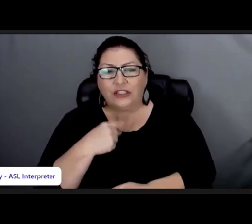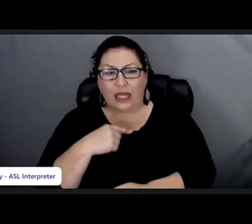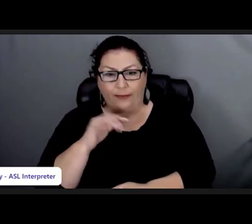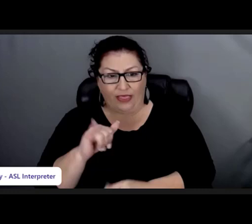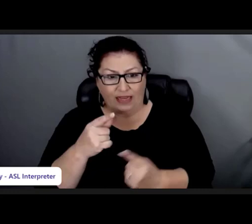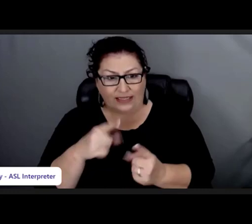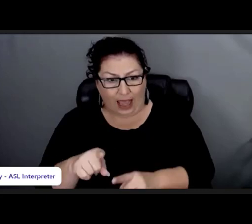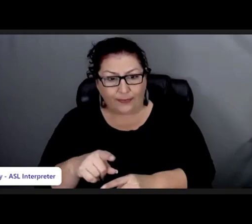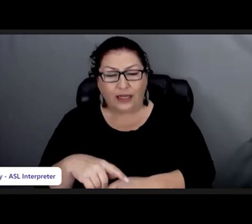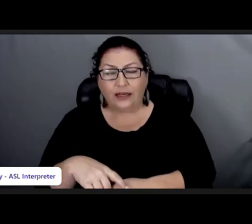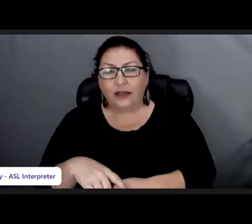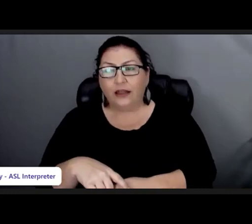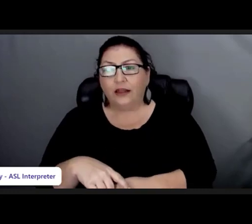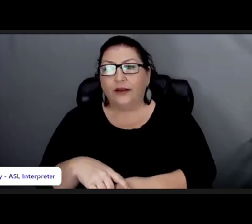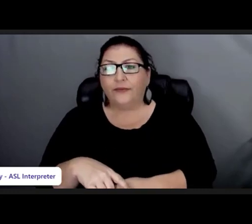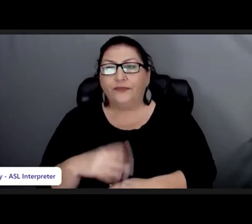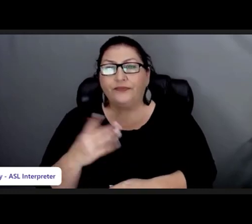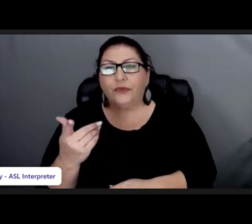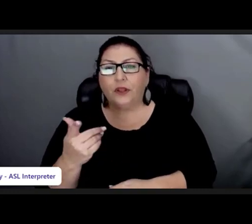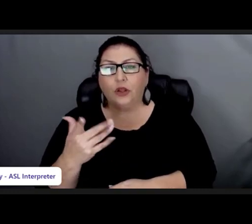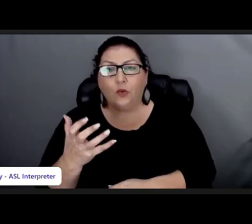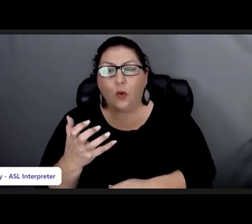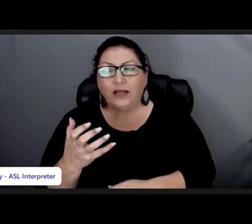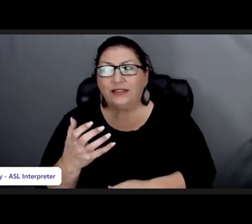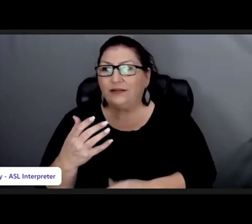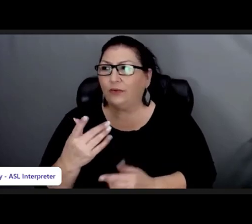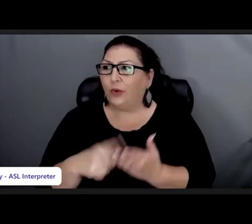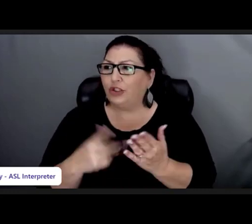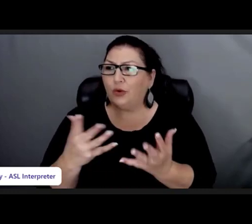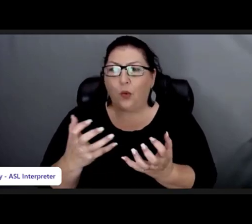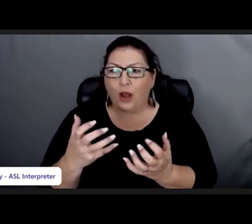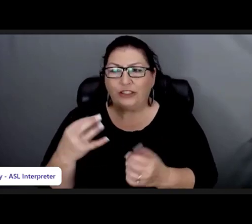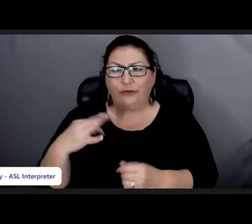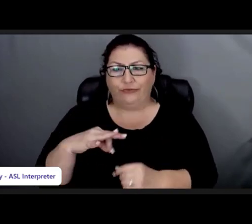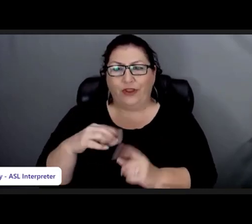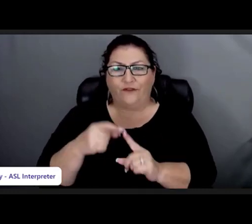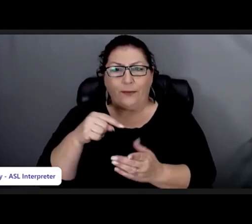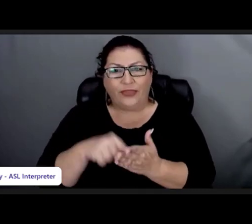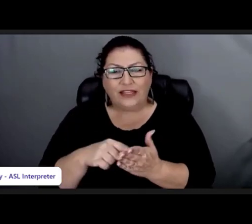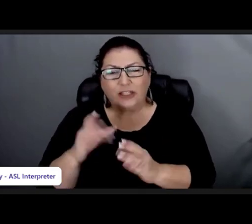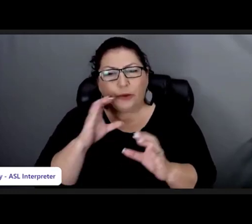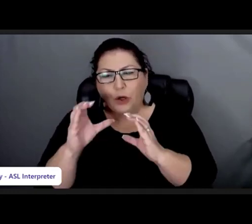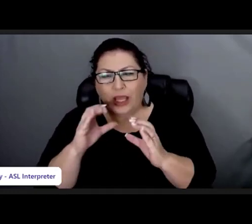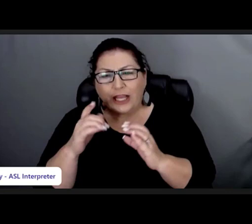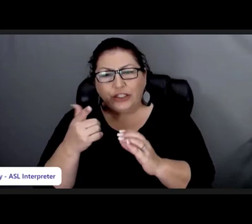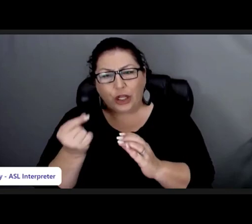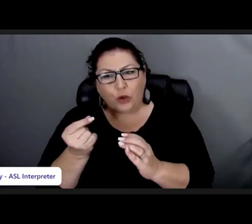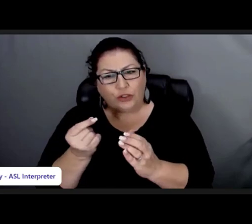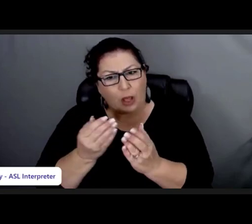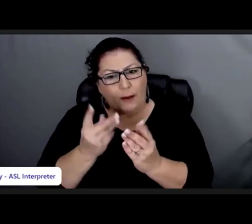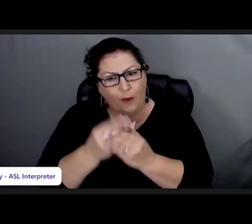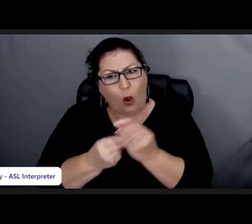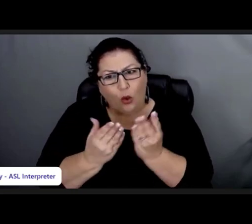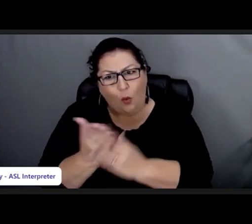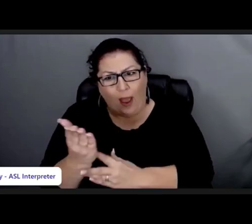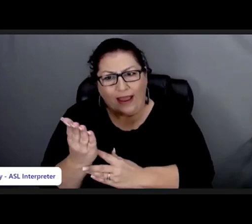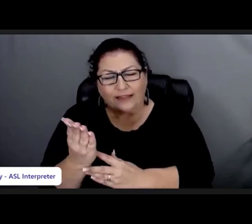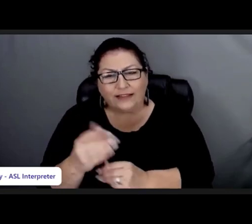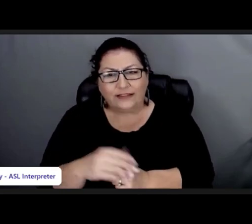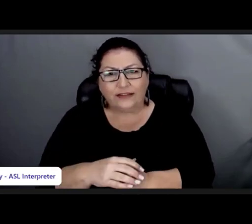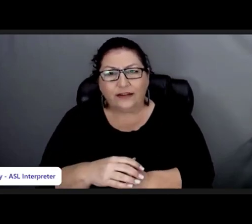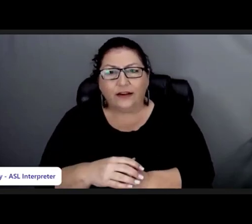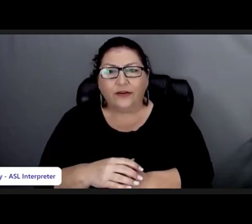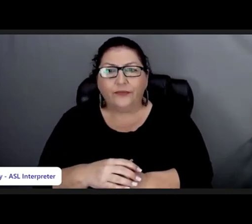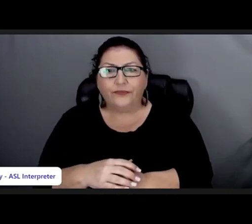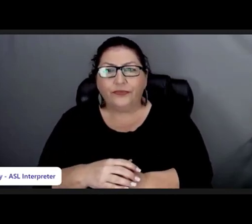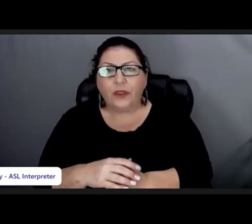Do you have anything that you want to gain from this? I think that the communication goes both ways, and they are knowledge holders,